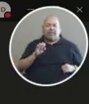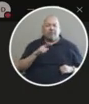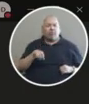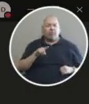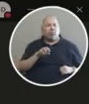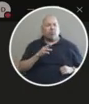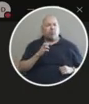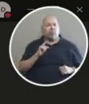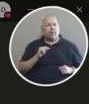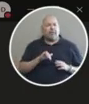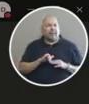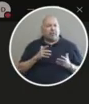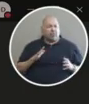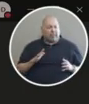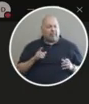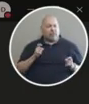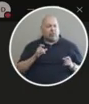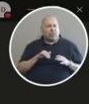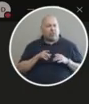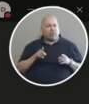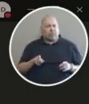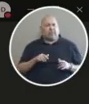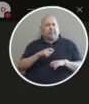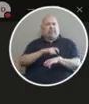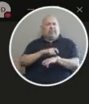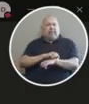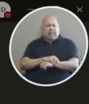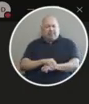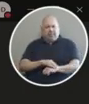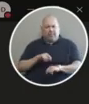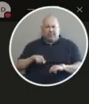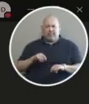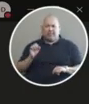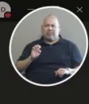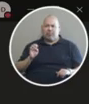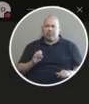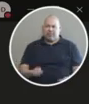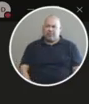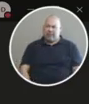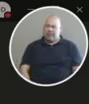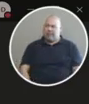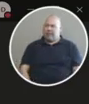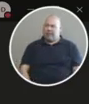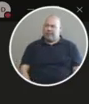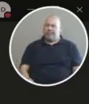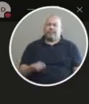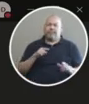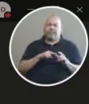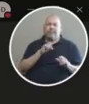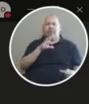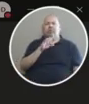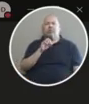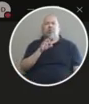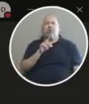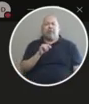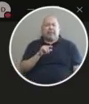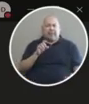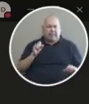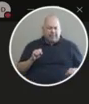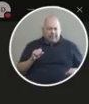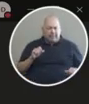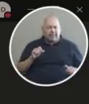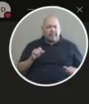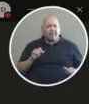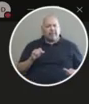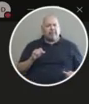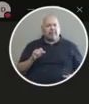rent that's being charged during this time of the emergency? This is Carla. Yes,